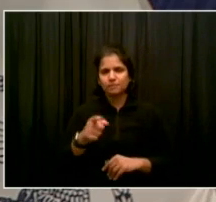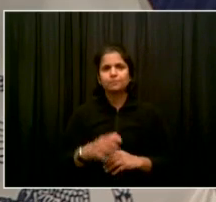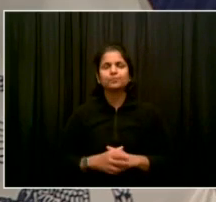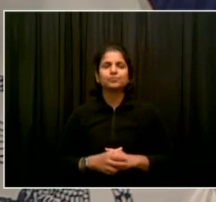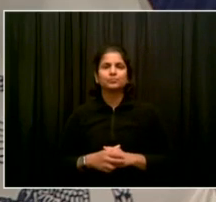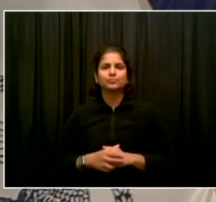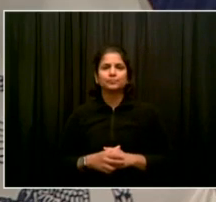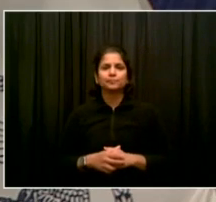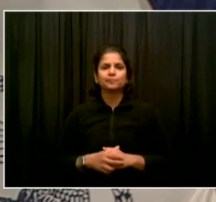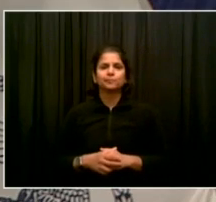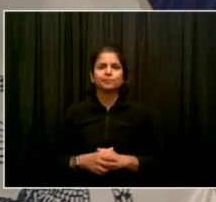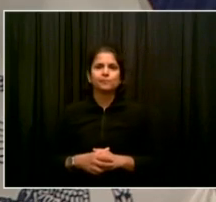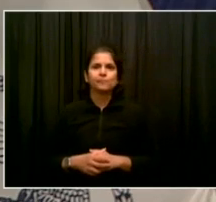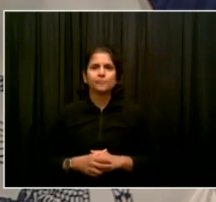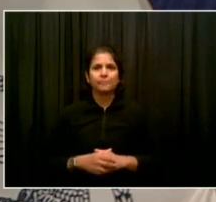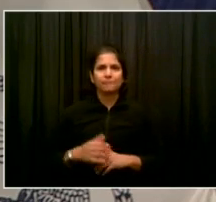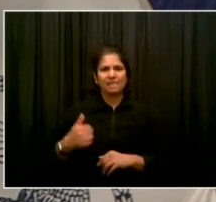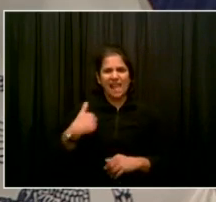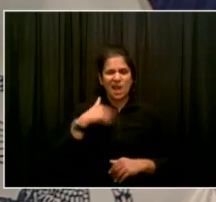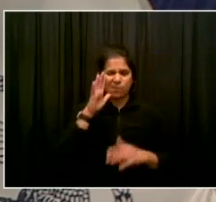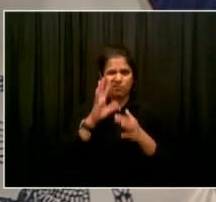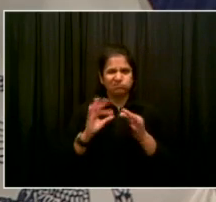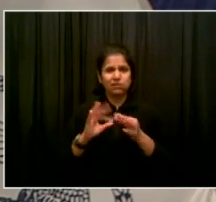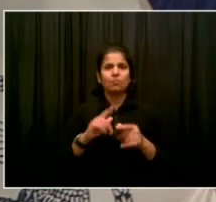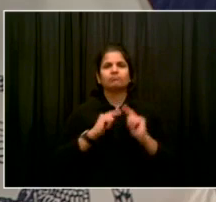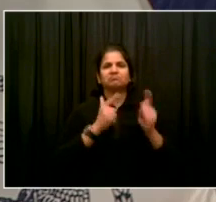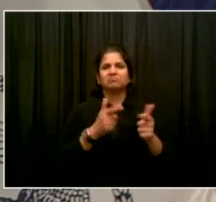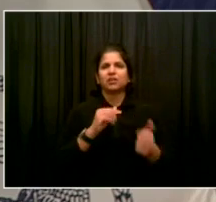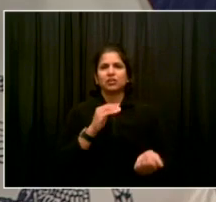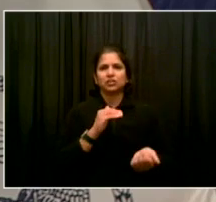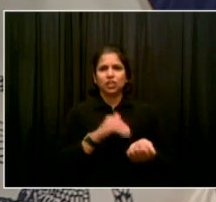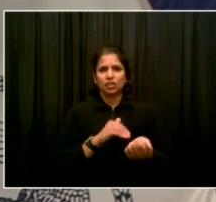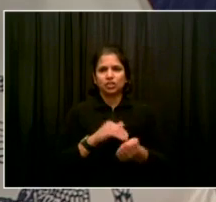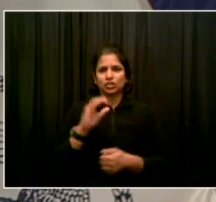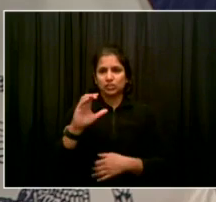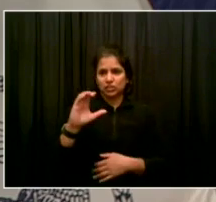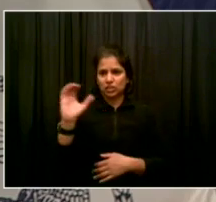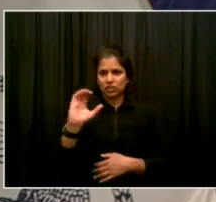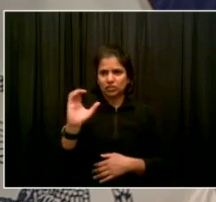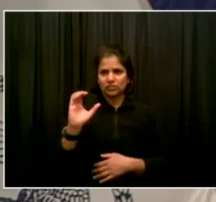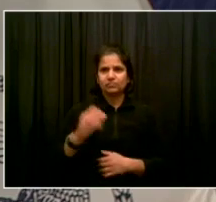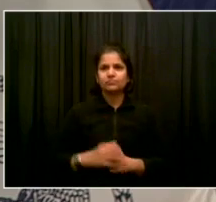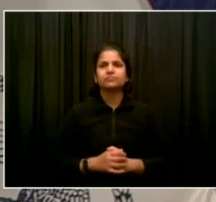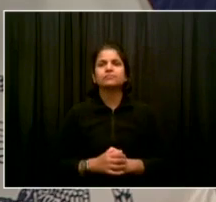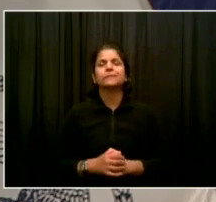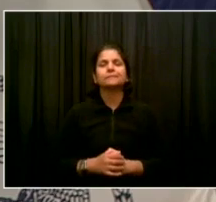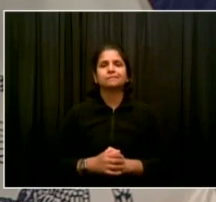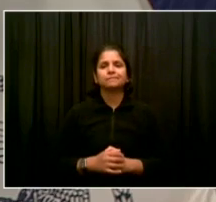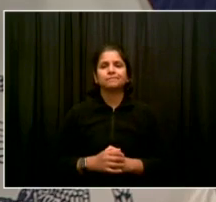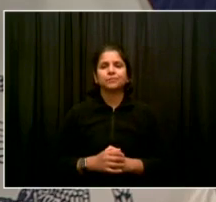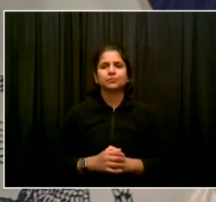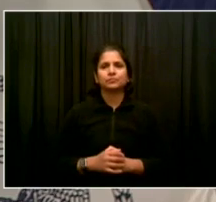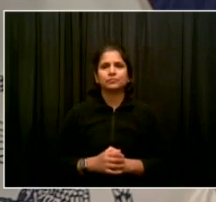and then anything that Dr. Katz or Dr. Long want to add. Let's state the